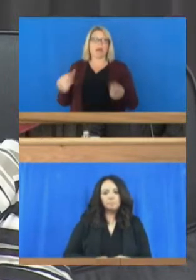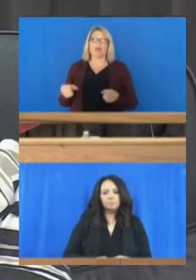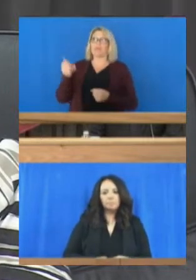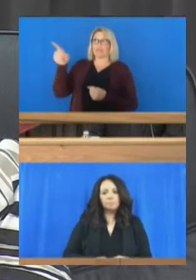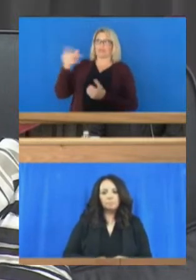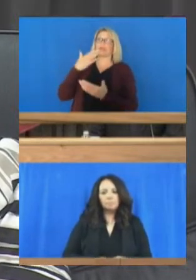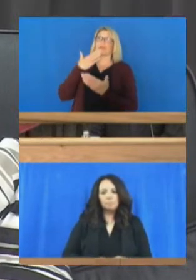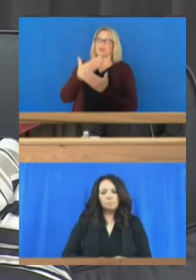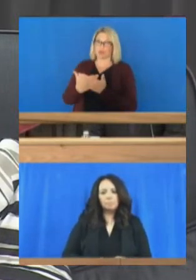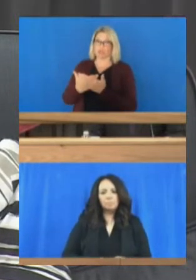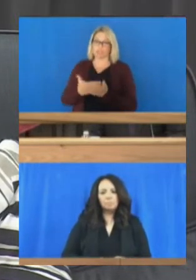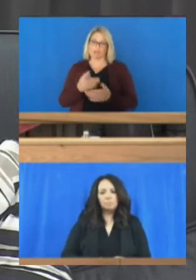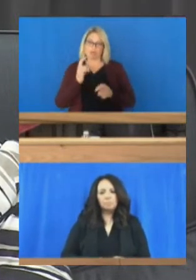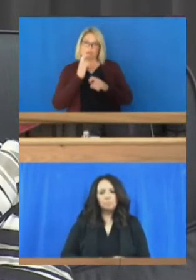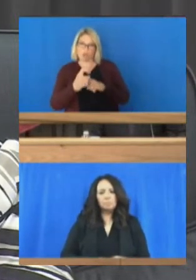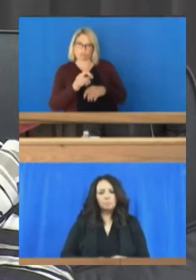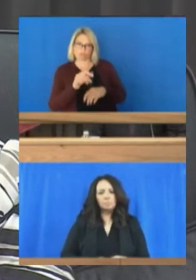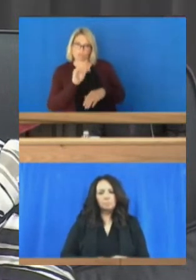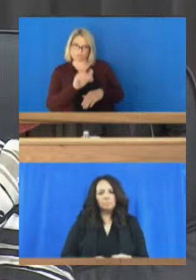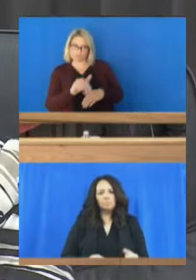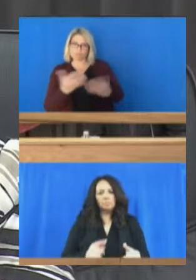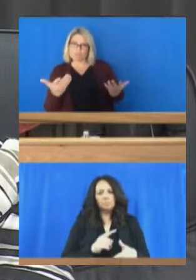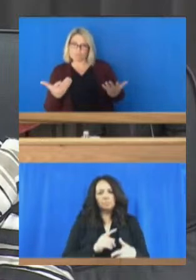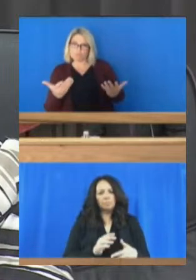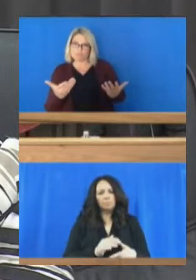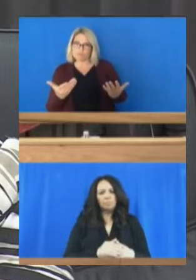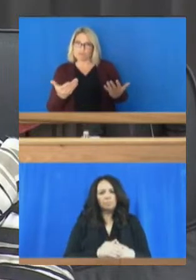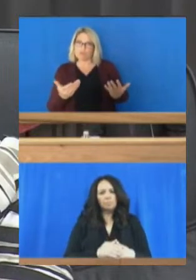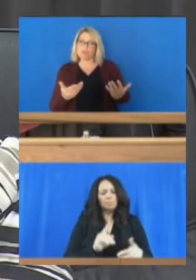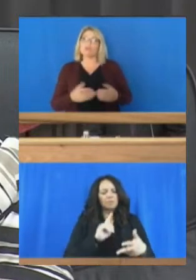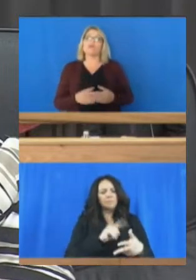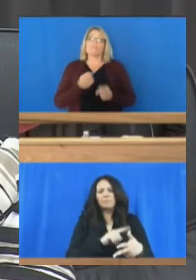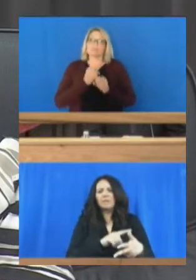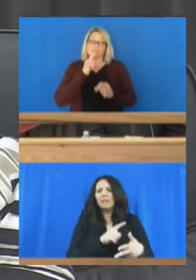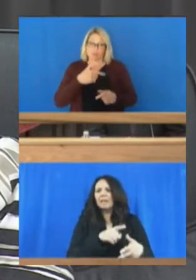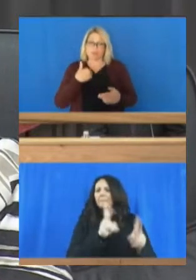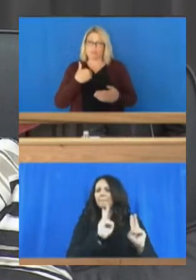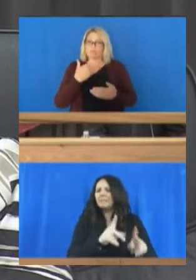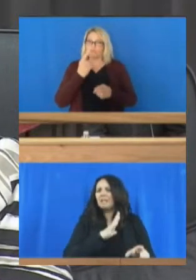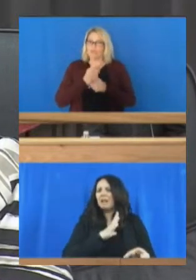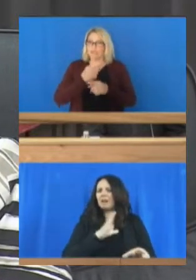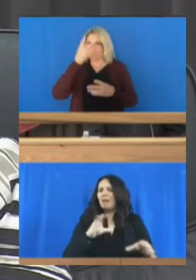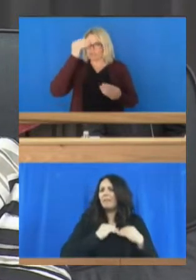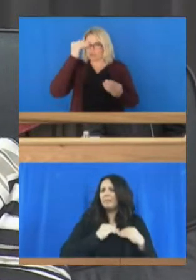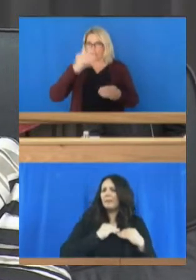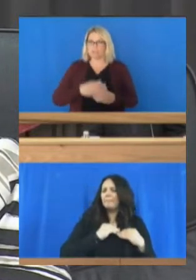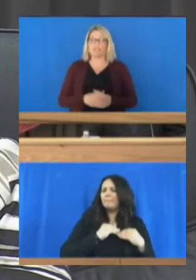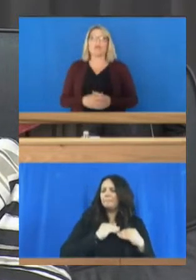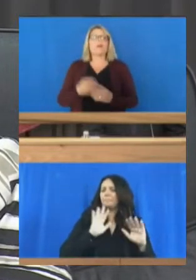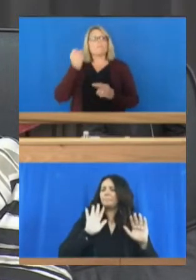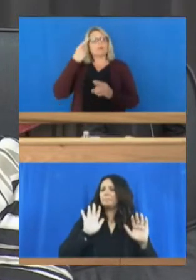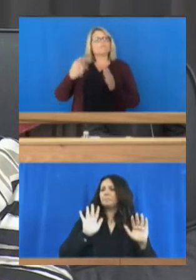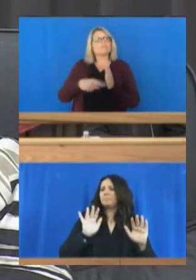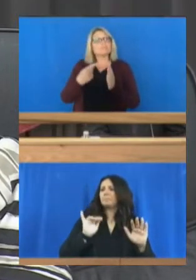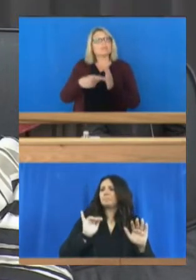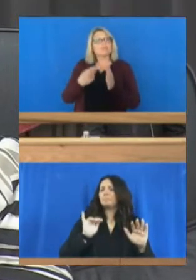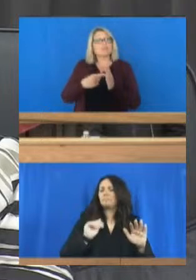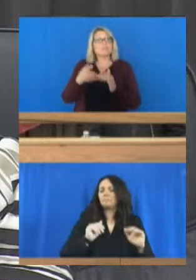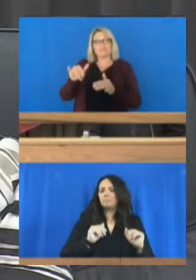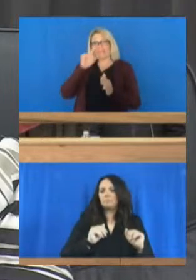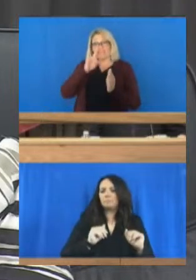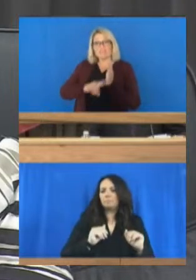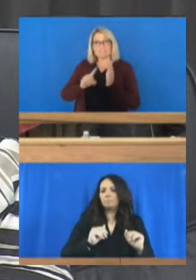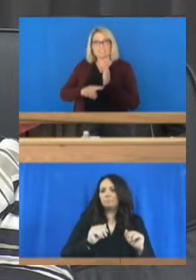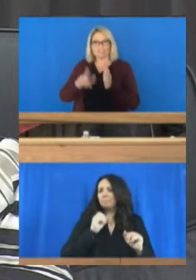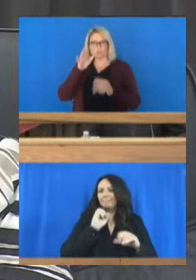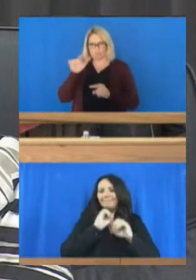could point to the differences in the information they're given. But again, whatever the most cautious advice is, that would be the